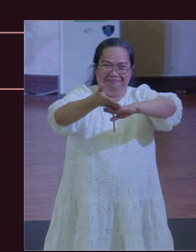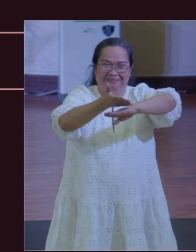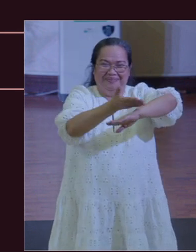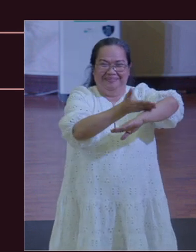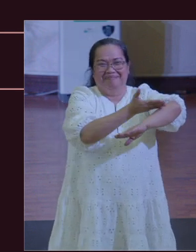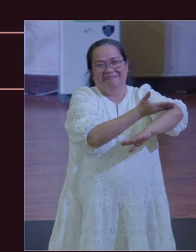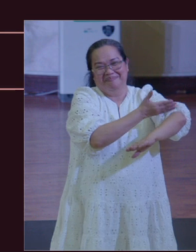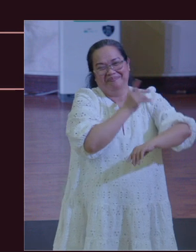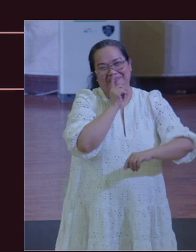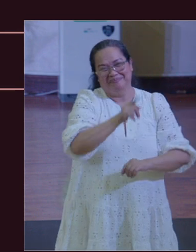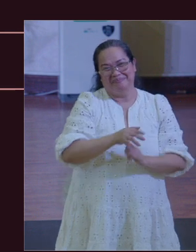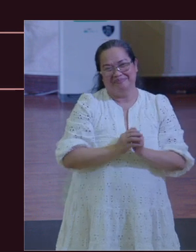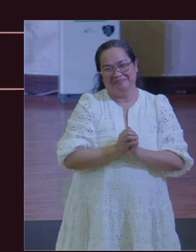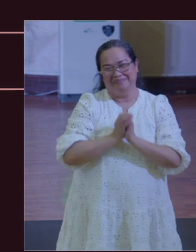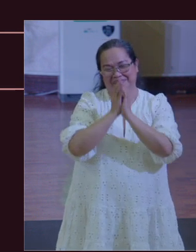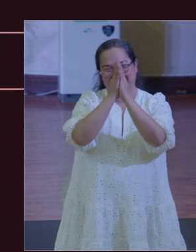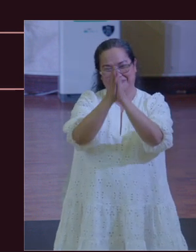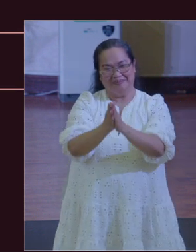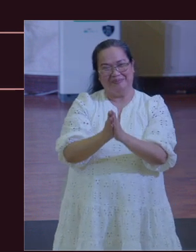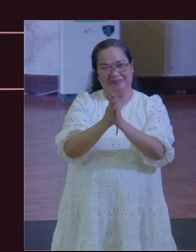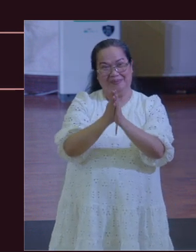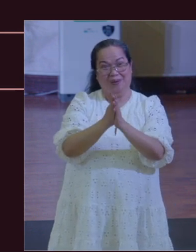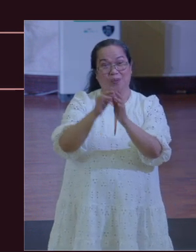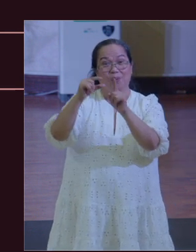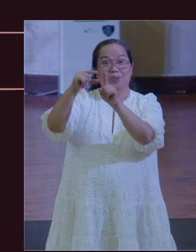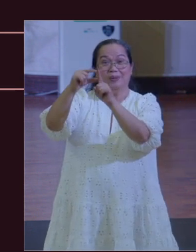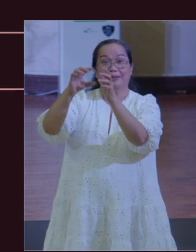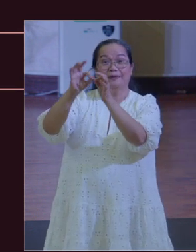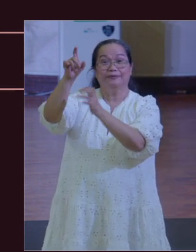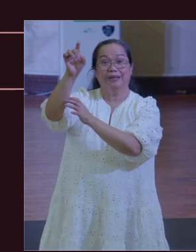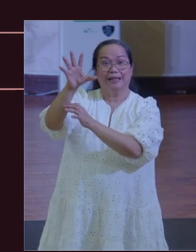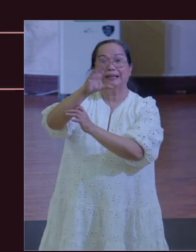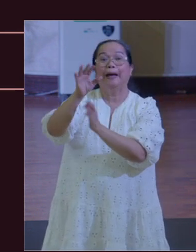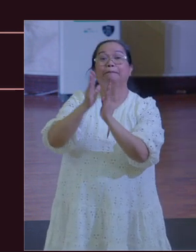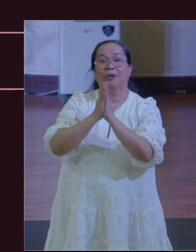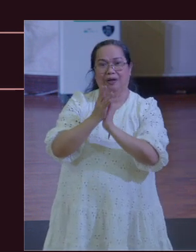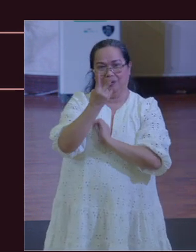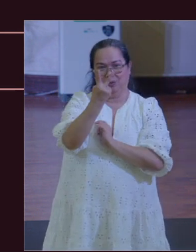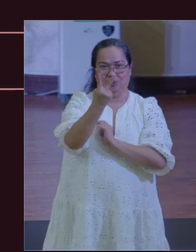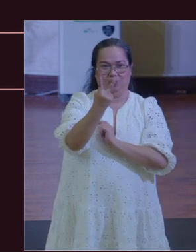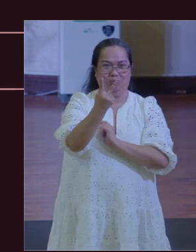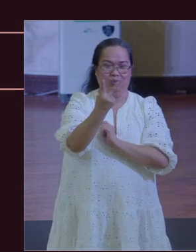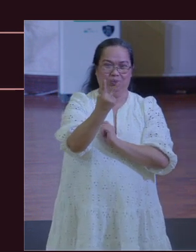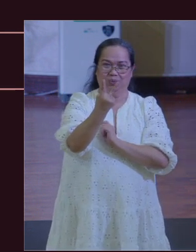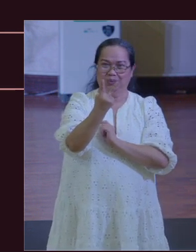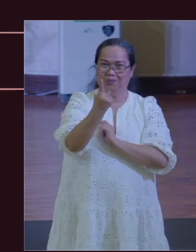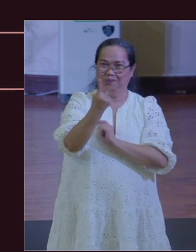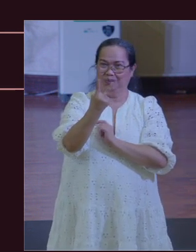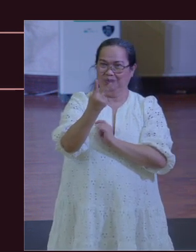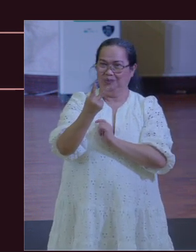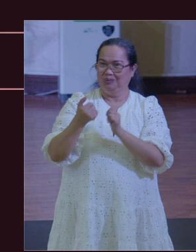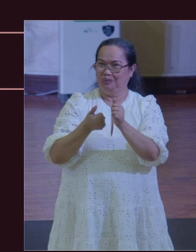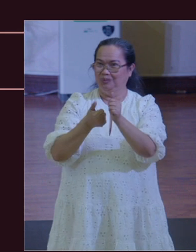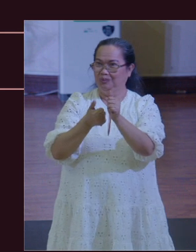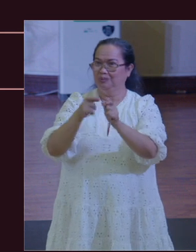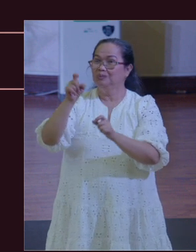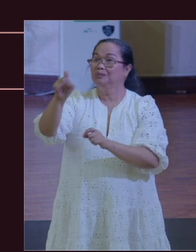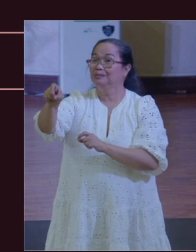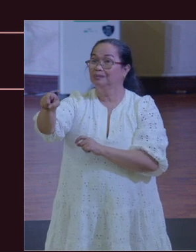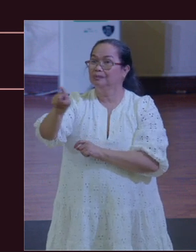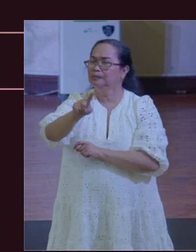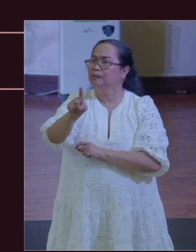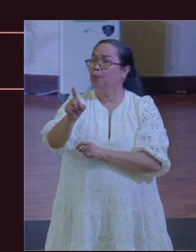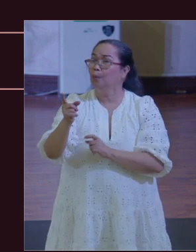grow. The word and prayer. When the apostles were starting their ministry, sabi nila, mag-ano kayo